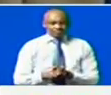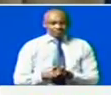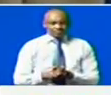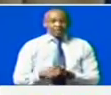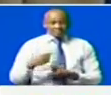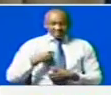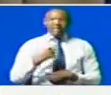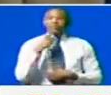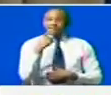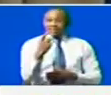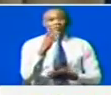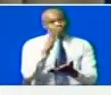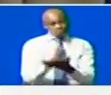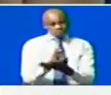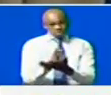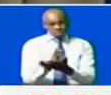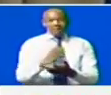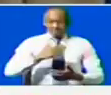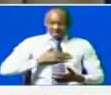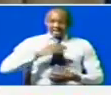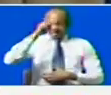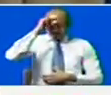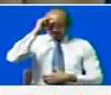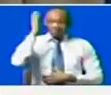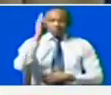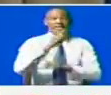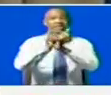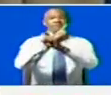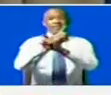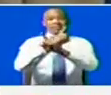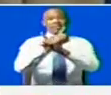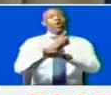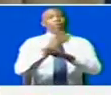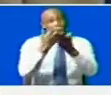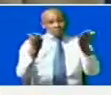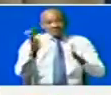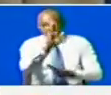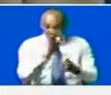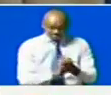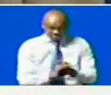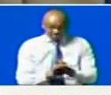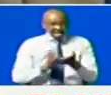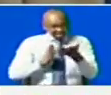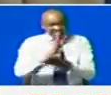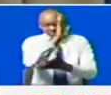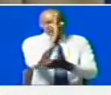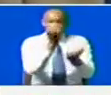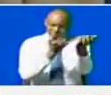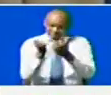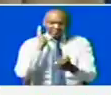I will assure you that my government will defend your property, your right to do business,